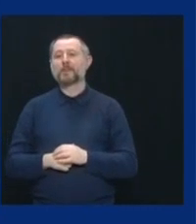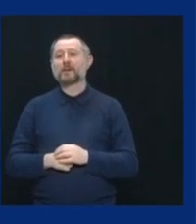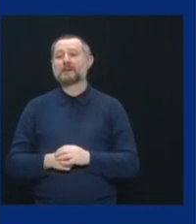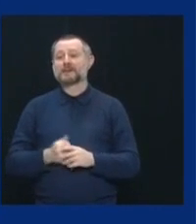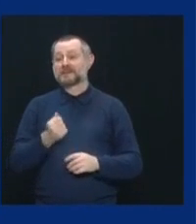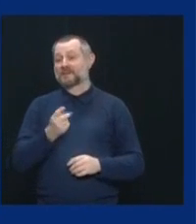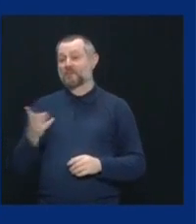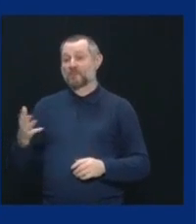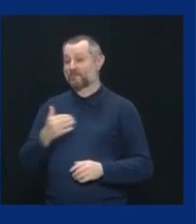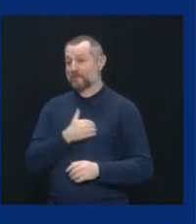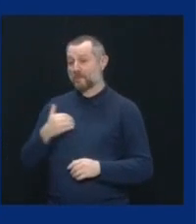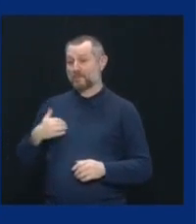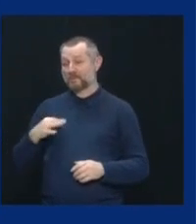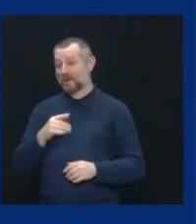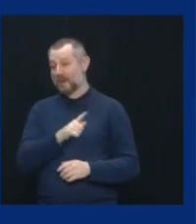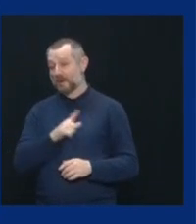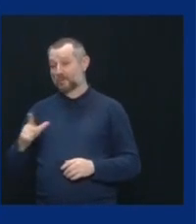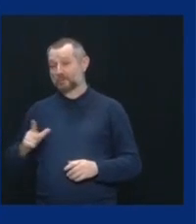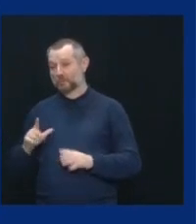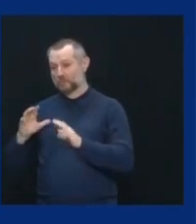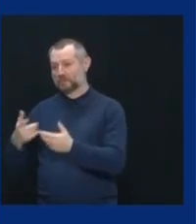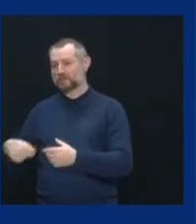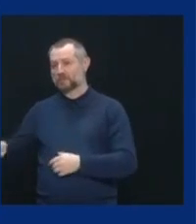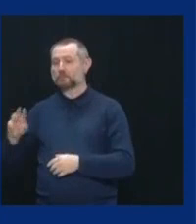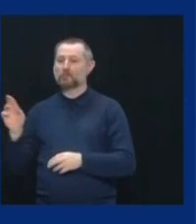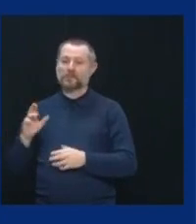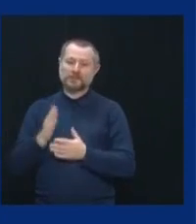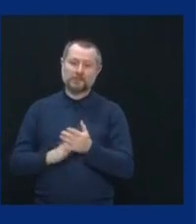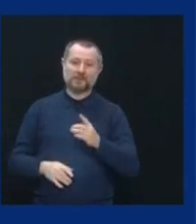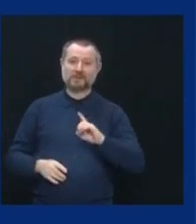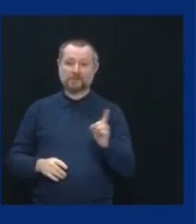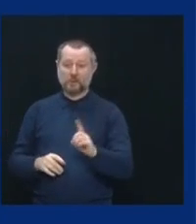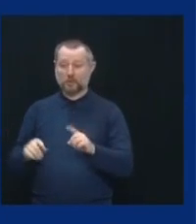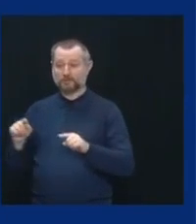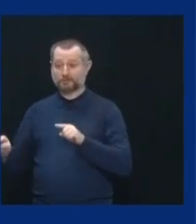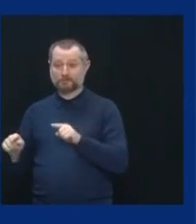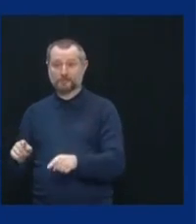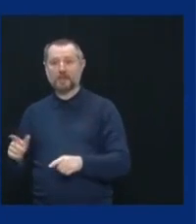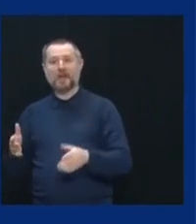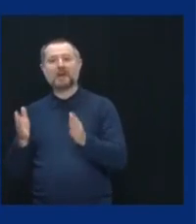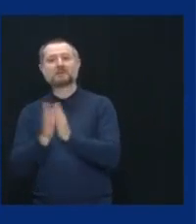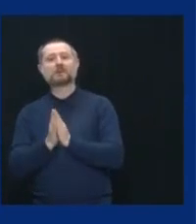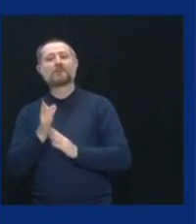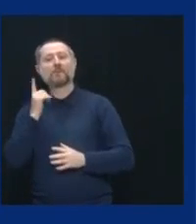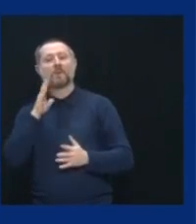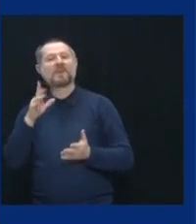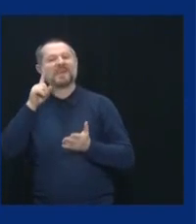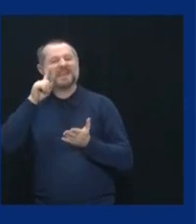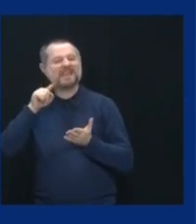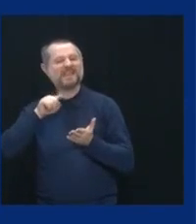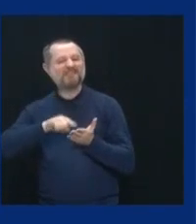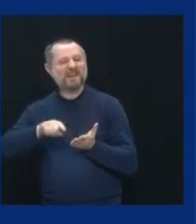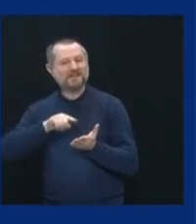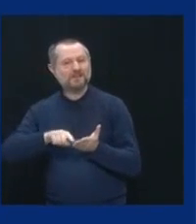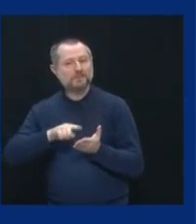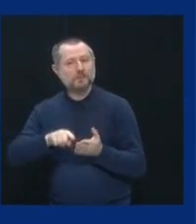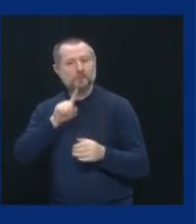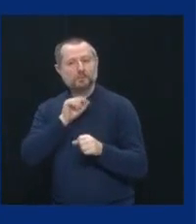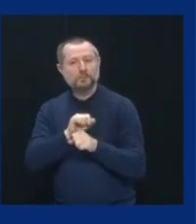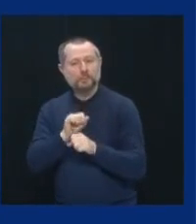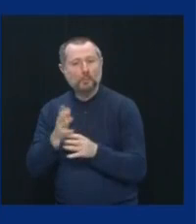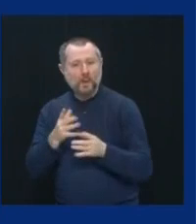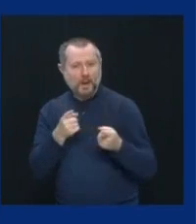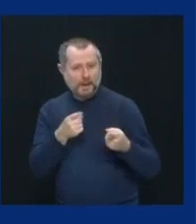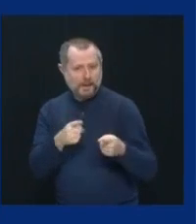Several members of the legislature, some Republicans, some Democrats, have asked that there be an investigation of what happened. If